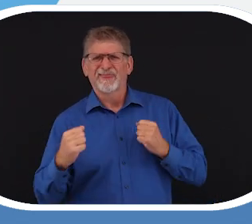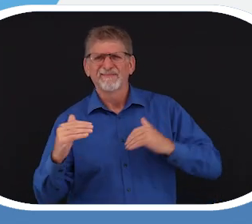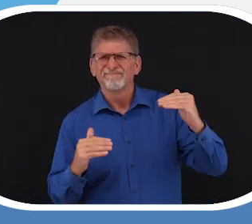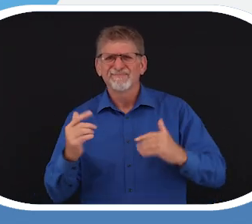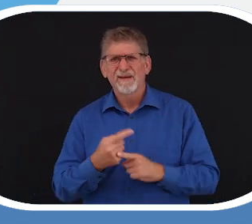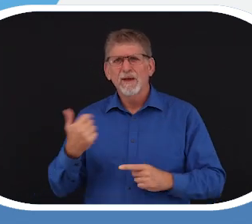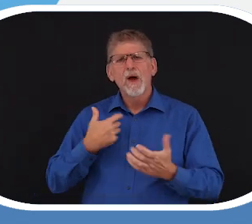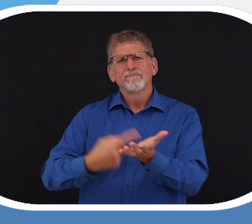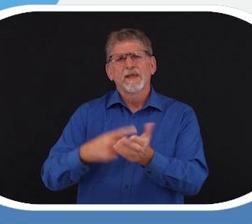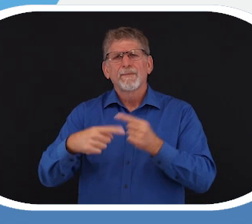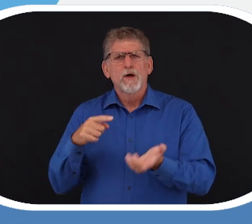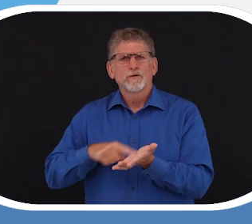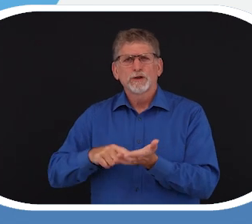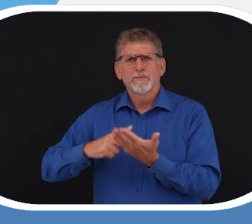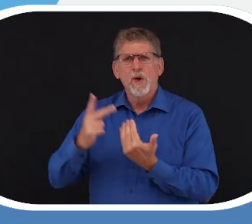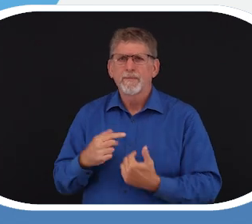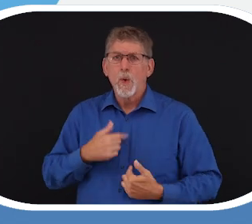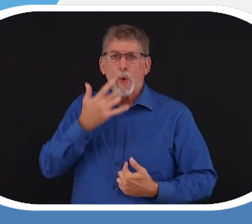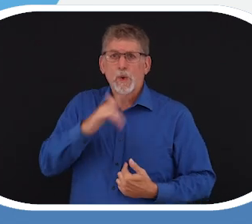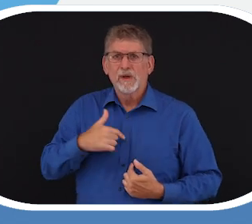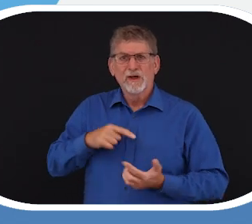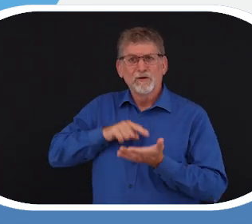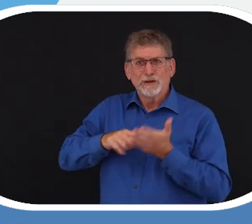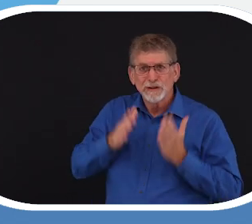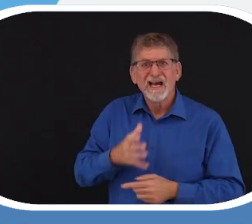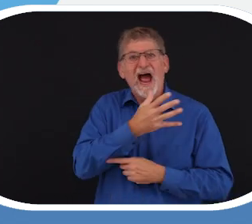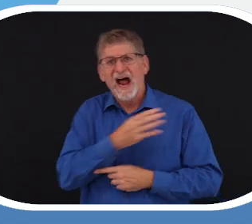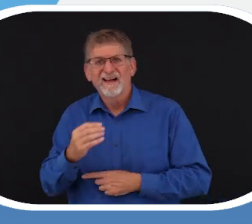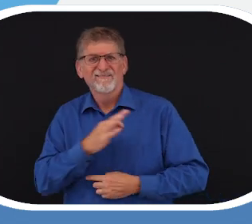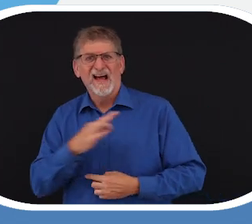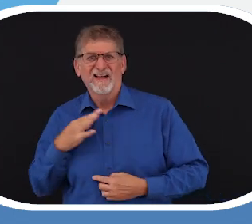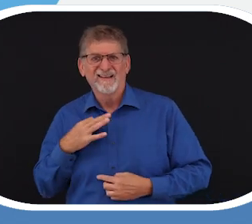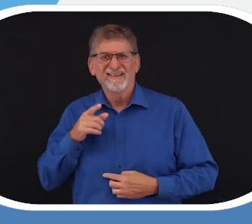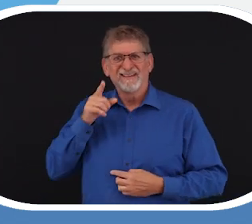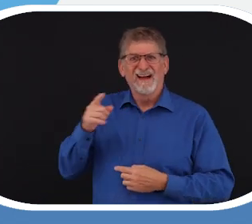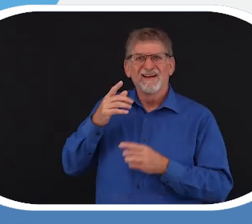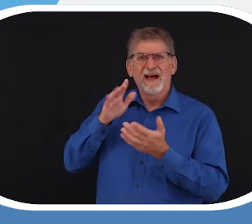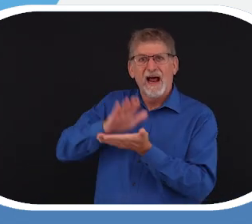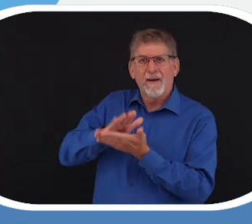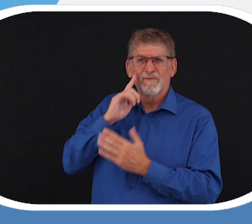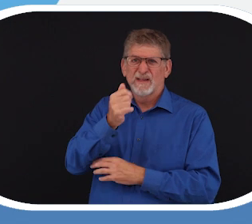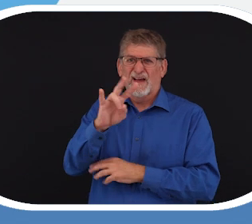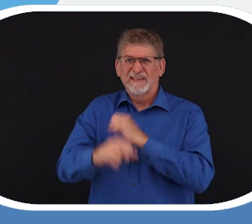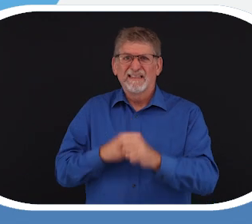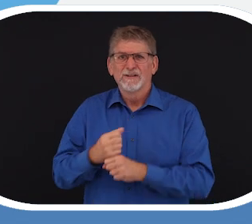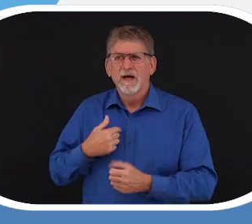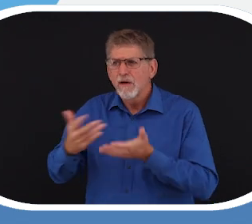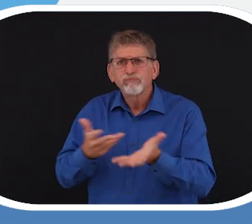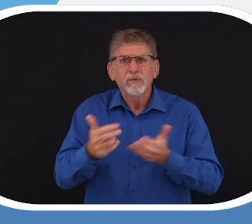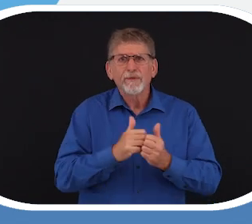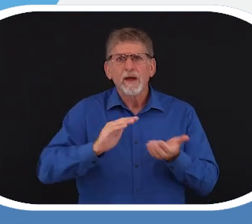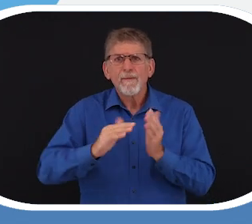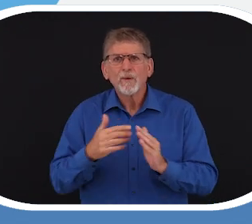fortunate to be a researcher and to be a faculty member in academia for over 17 years where I engaged the community. So I was so fortunate to be able to bring